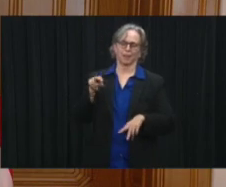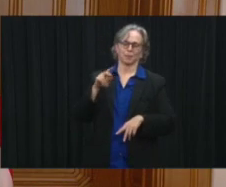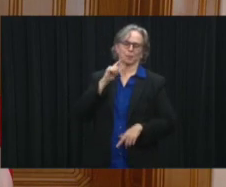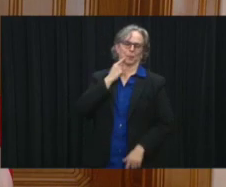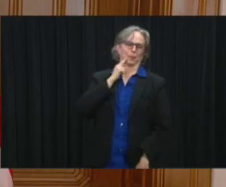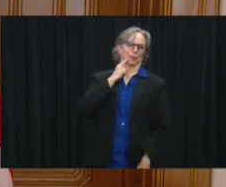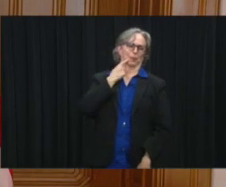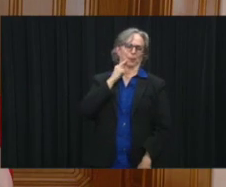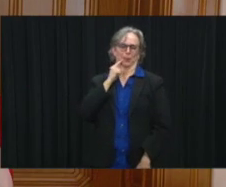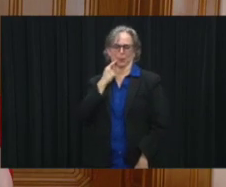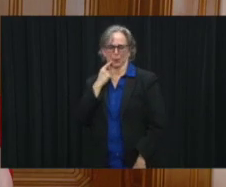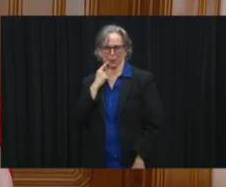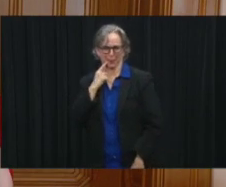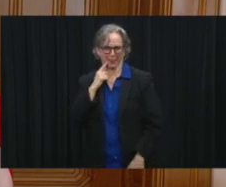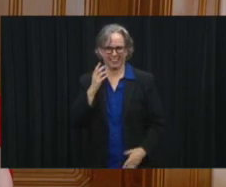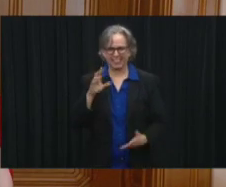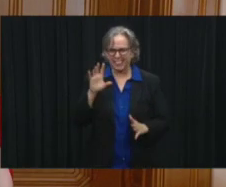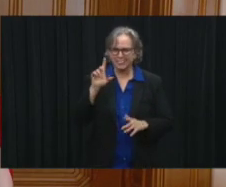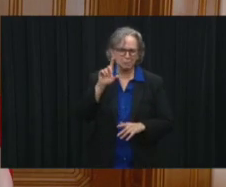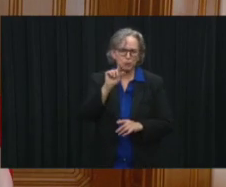this about 20-second clip.